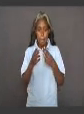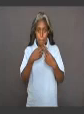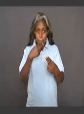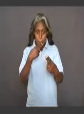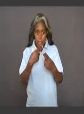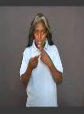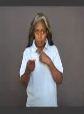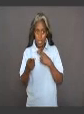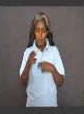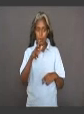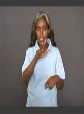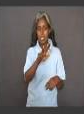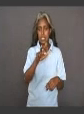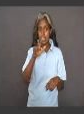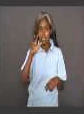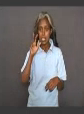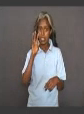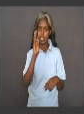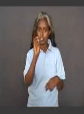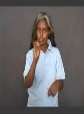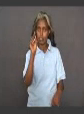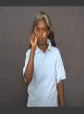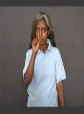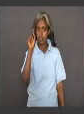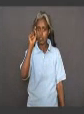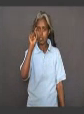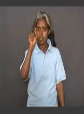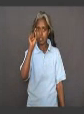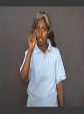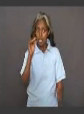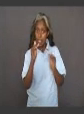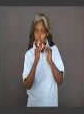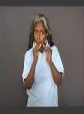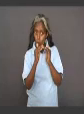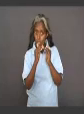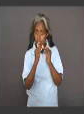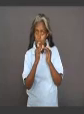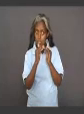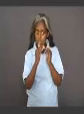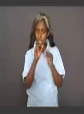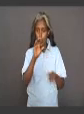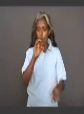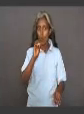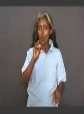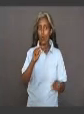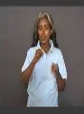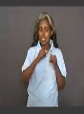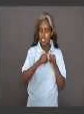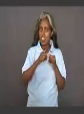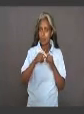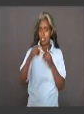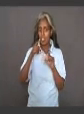multiplied by 360 degrees equals a coterminal